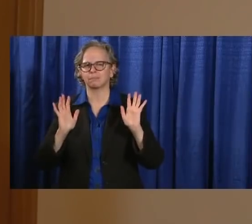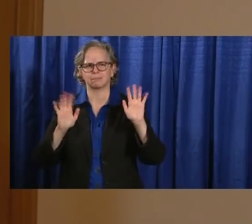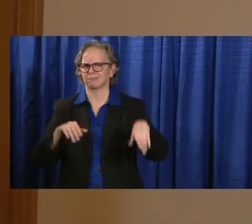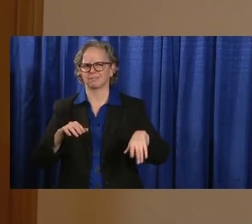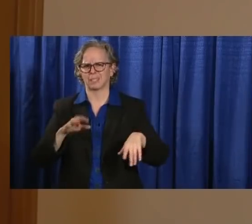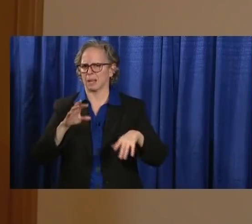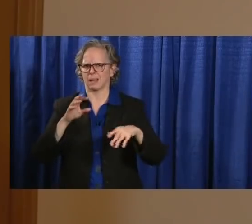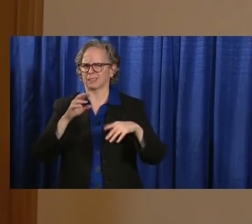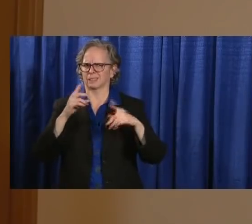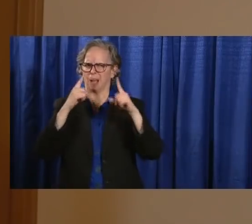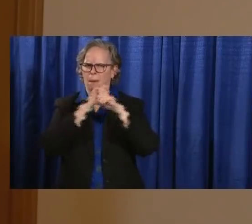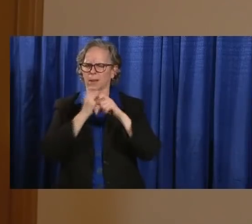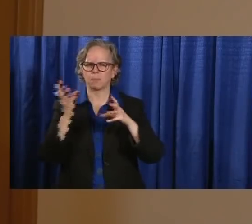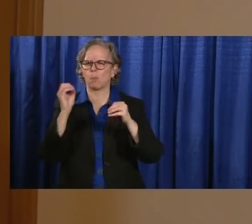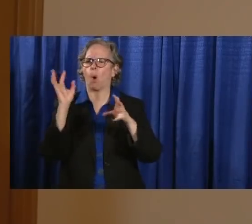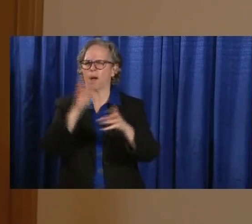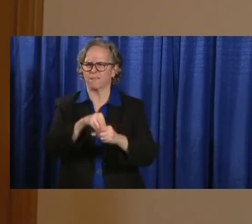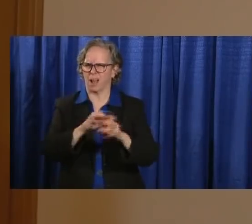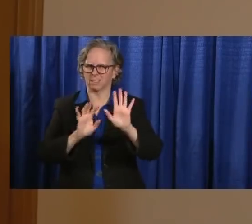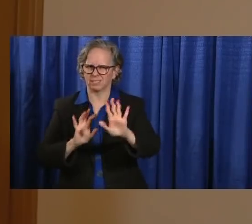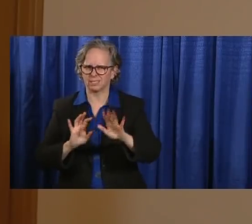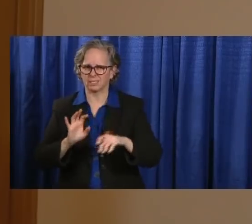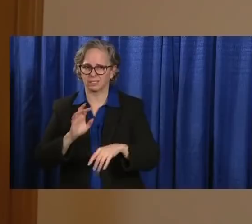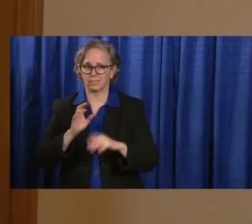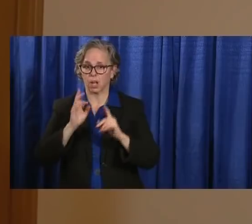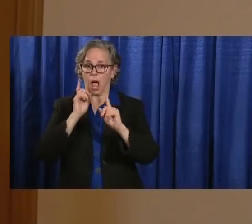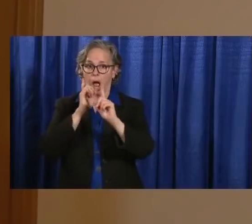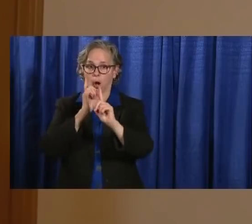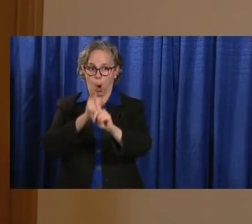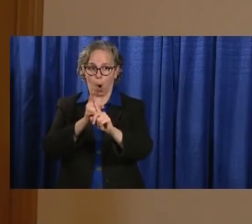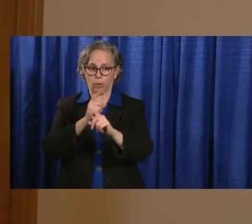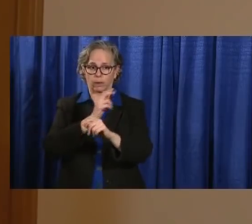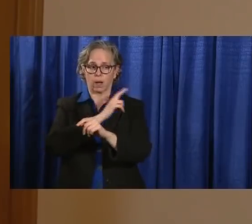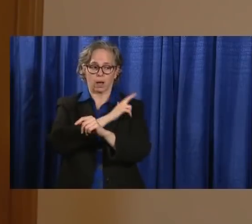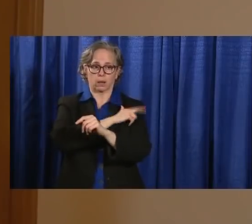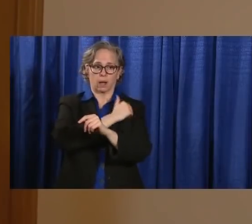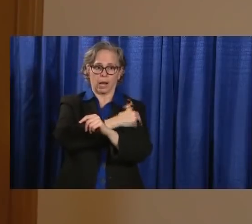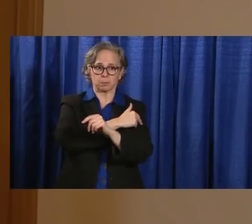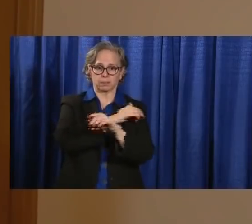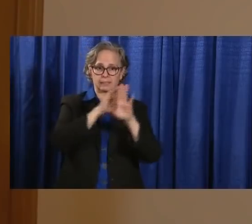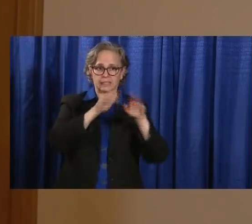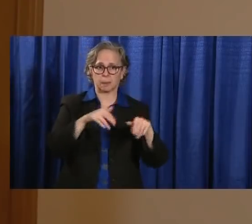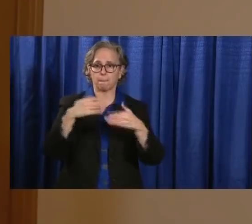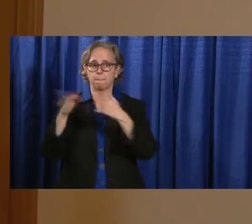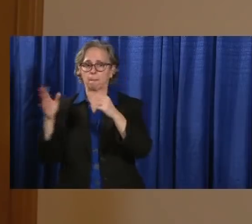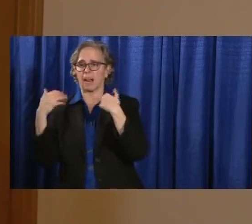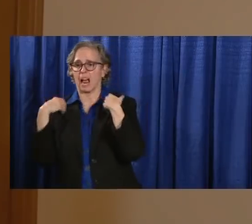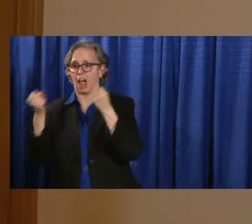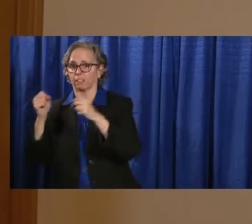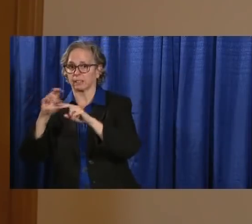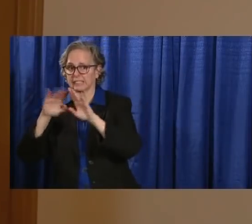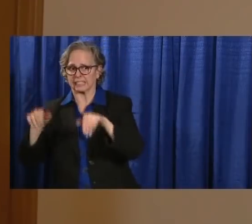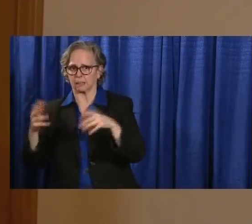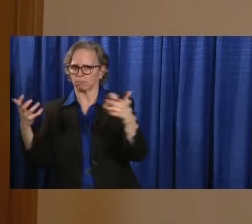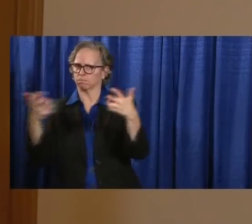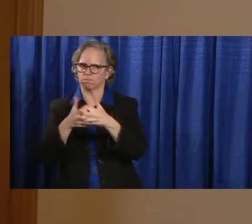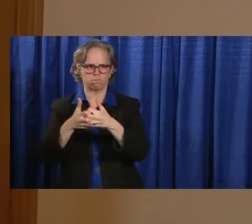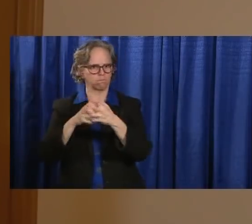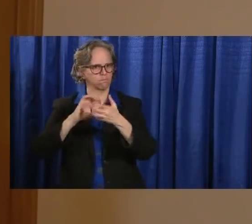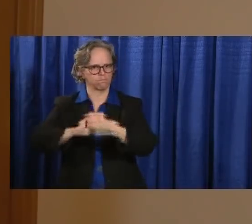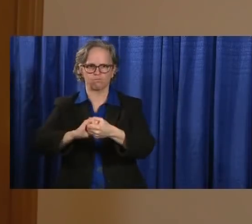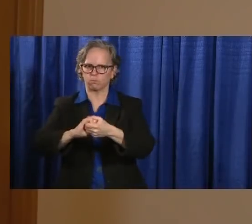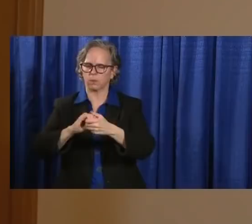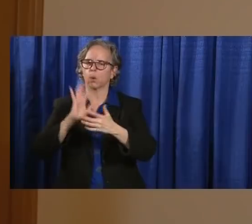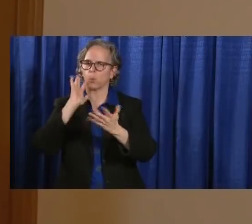healthcare system and our public health system work together in more effective ways. And that is definitely a dialogue that we are all excited to